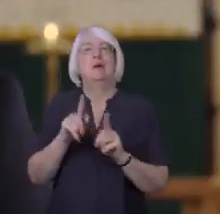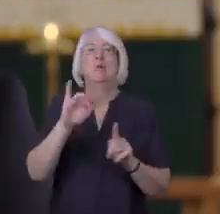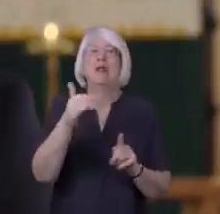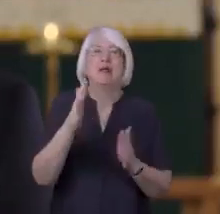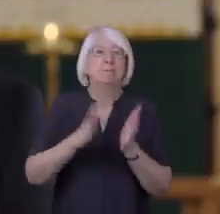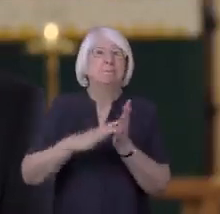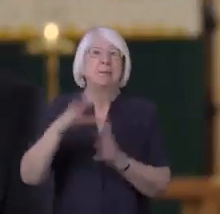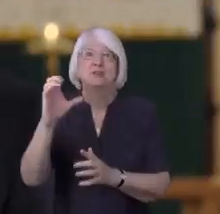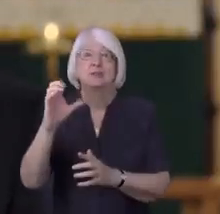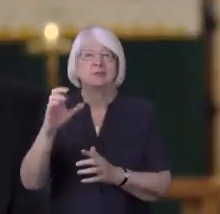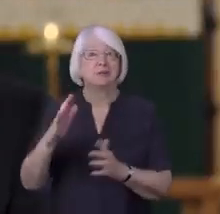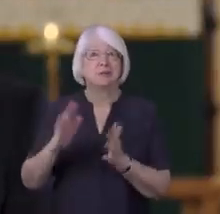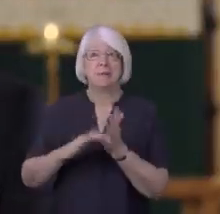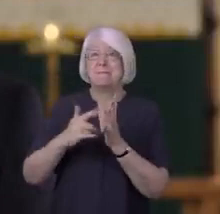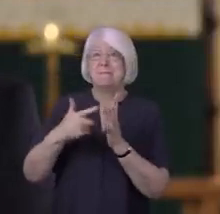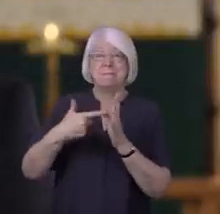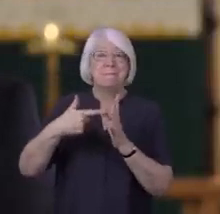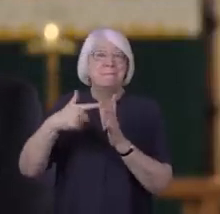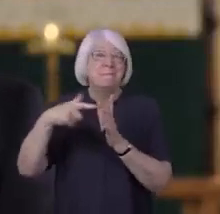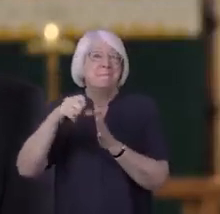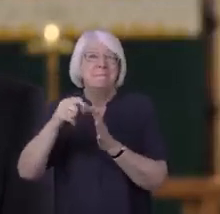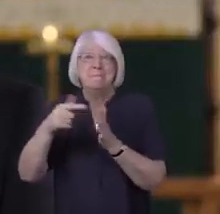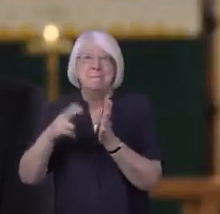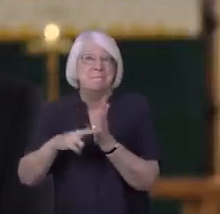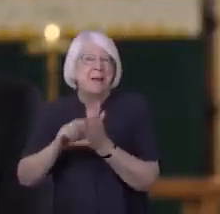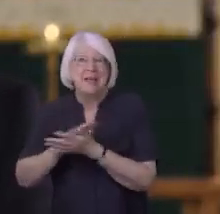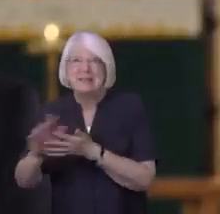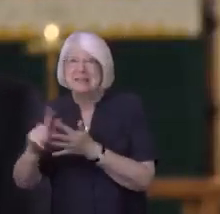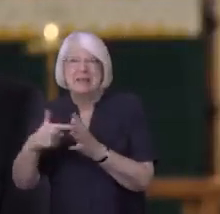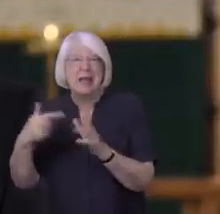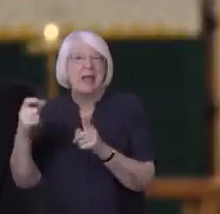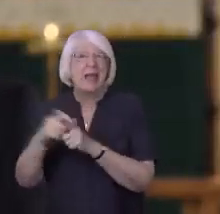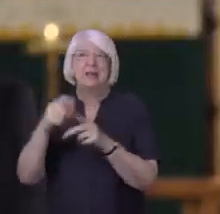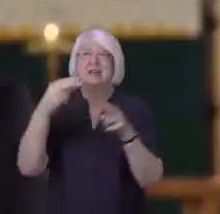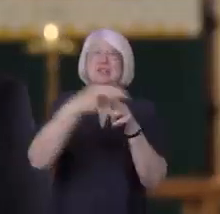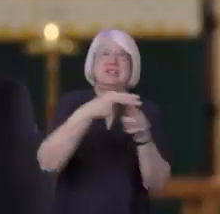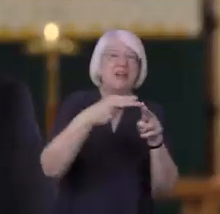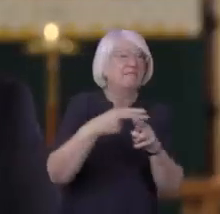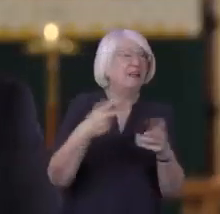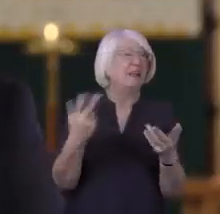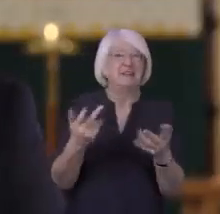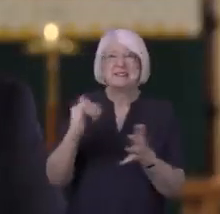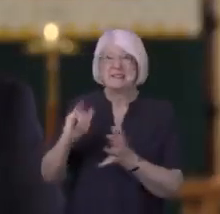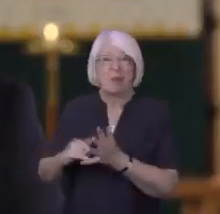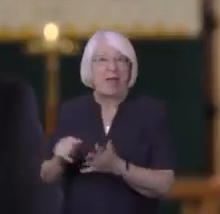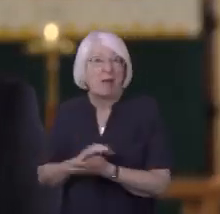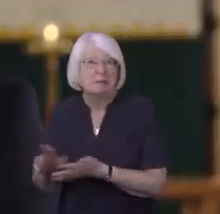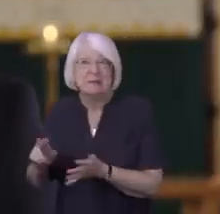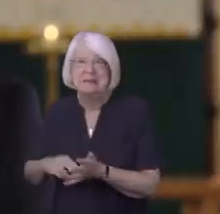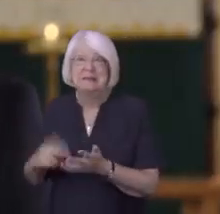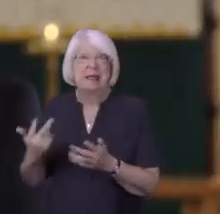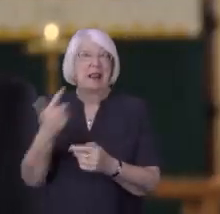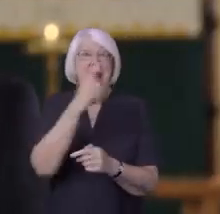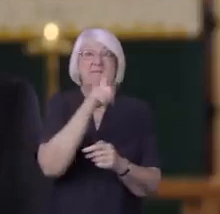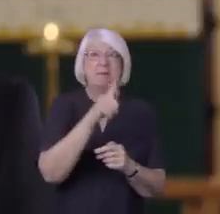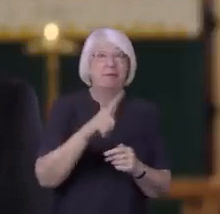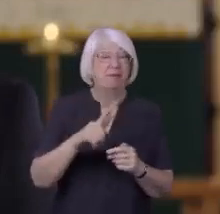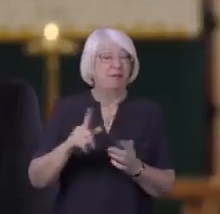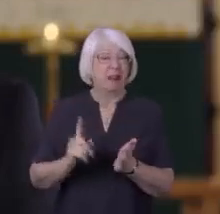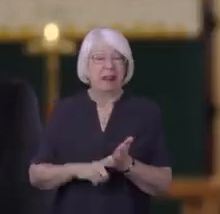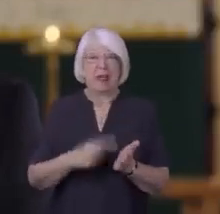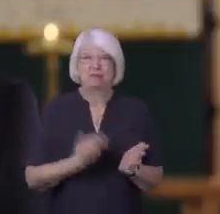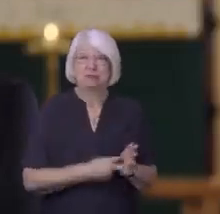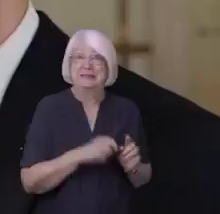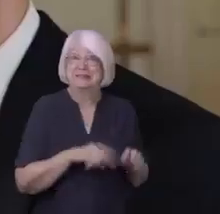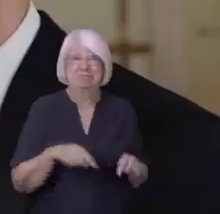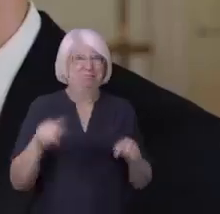or Maidenhead, Newcastle or Newquay, Sheffield or Southampton, Liverpool or Lyme Regis, let's choose to stand together